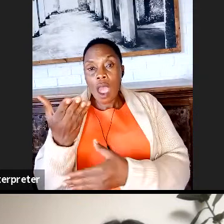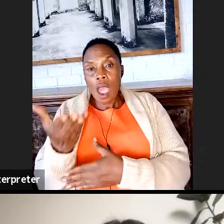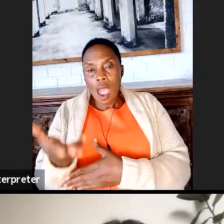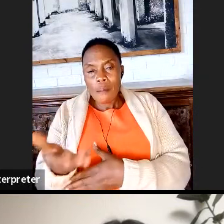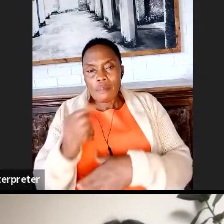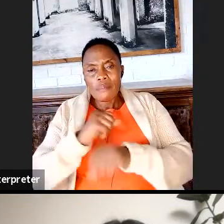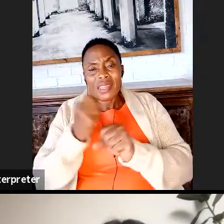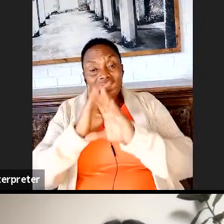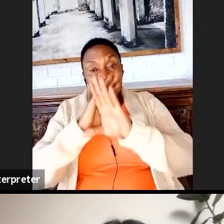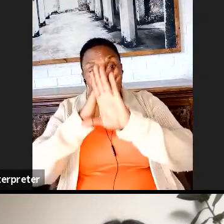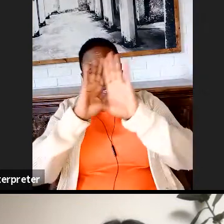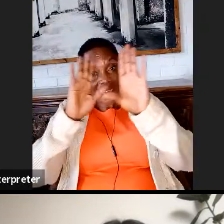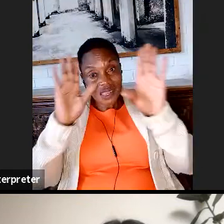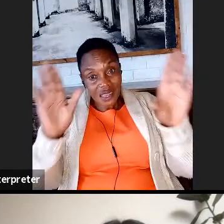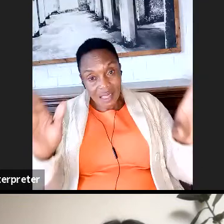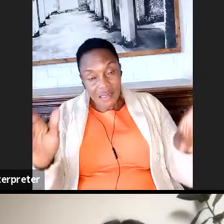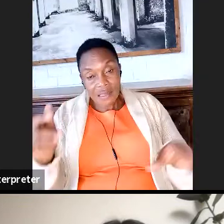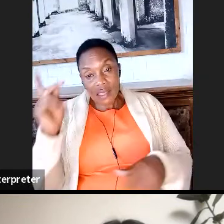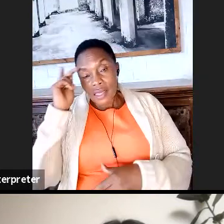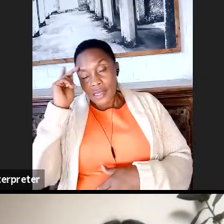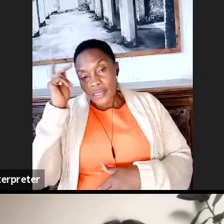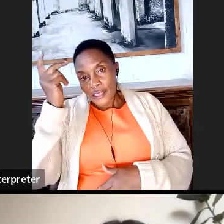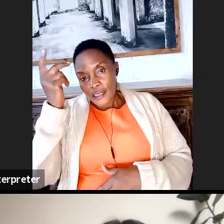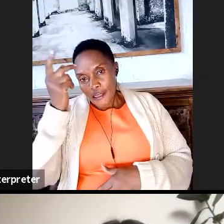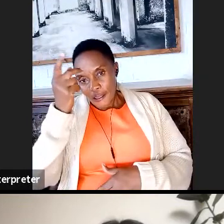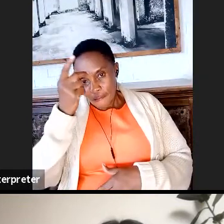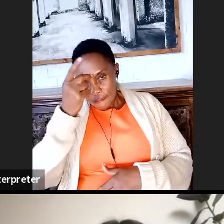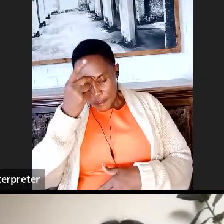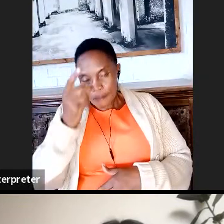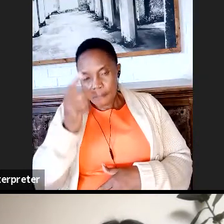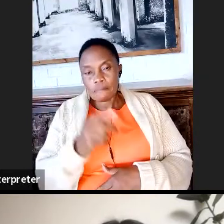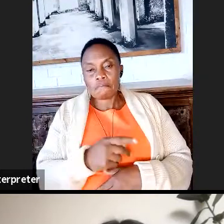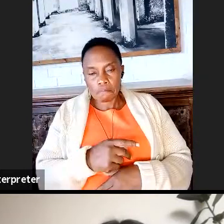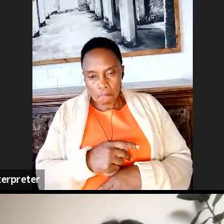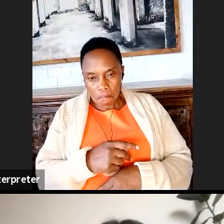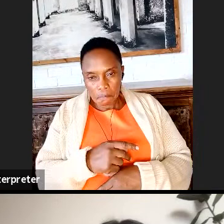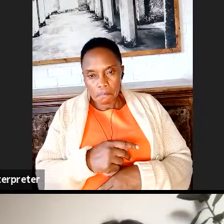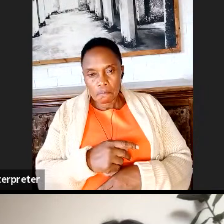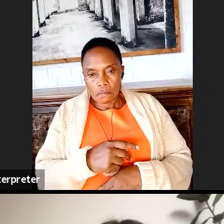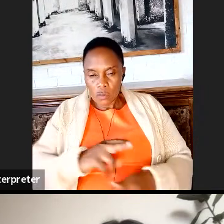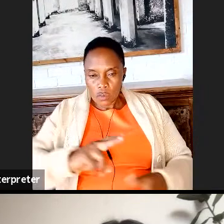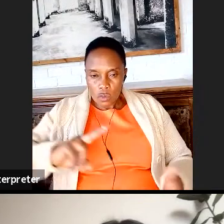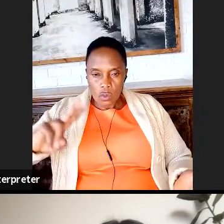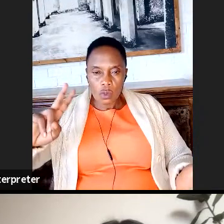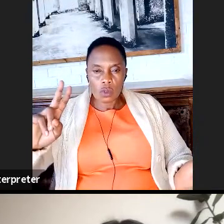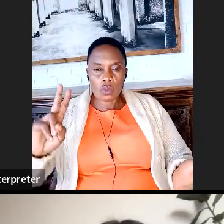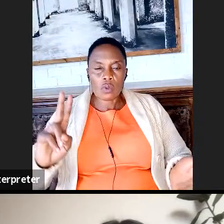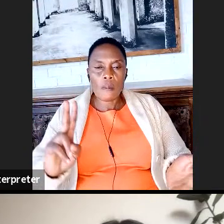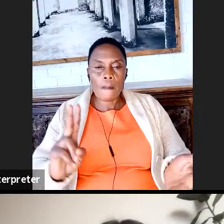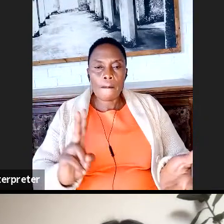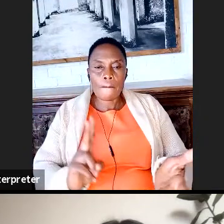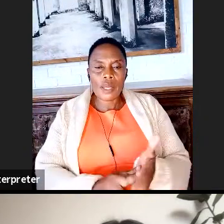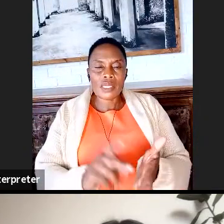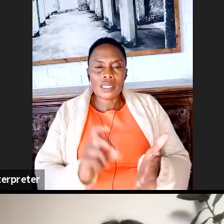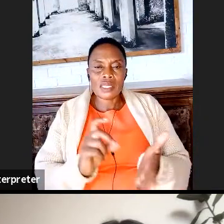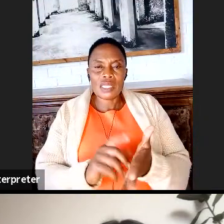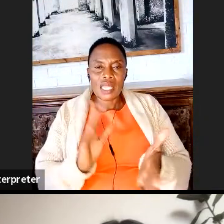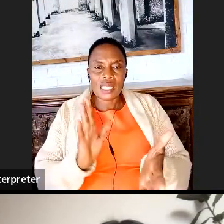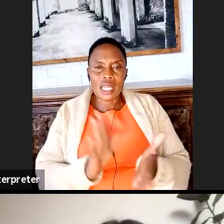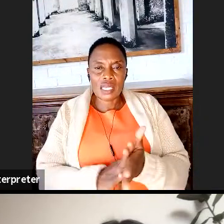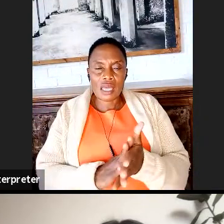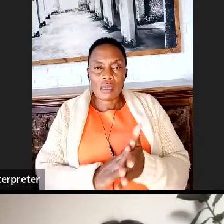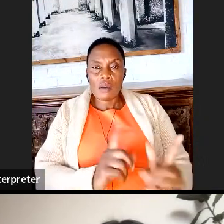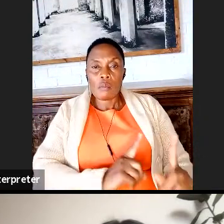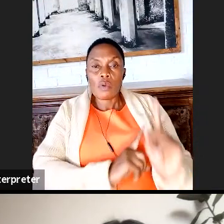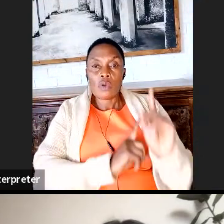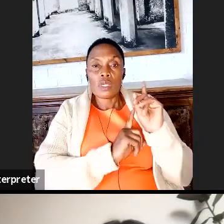commitment to also, I mean, taking steps to pass the data protection law in Sierra Leone, you